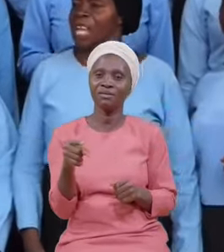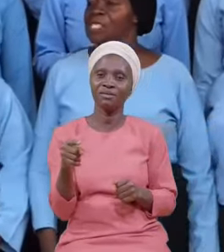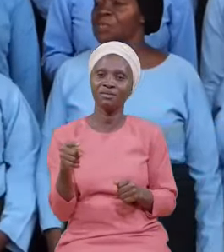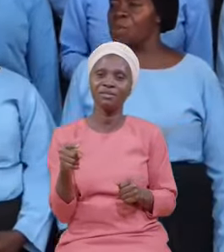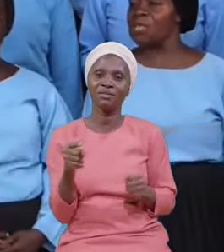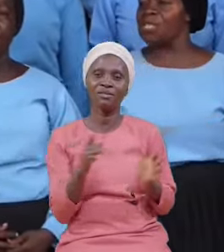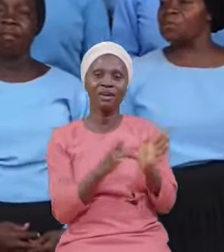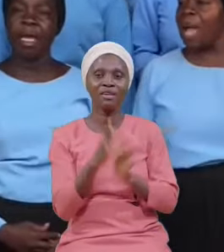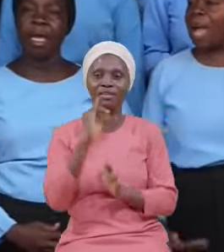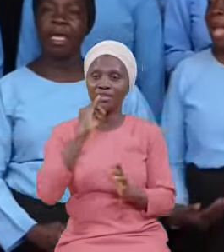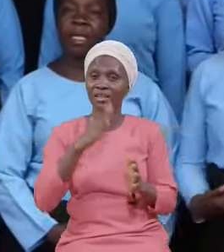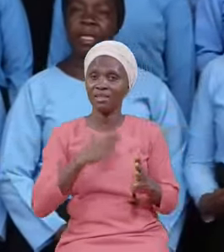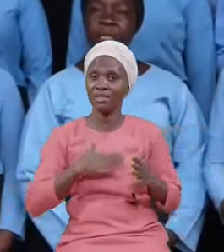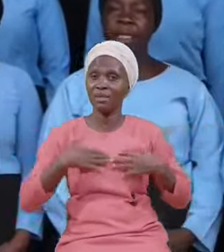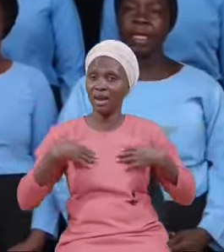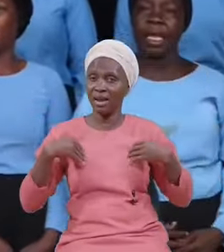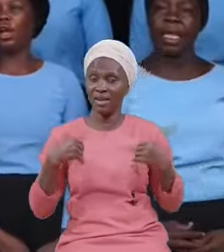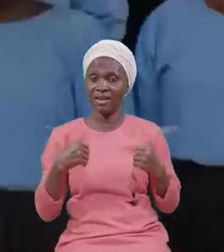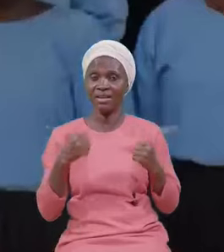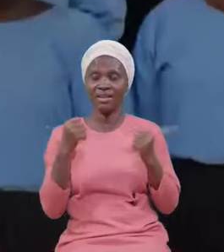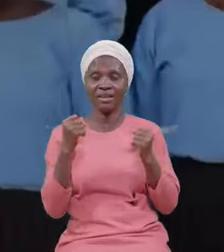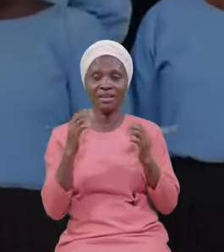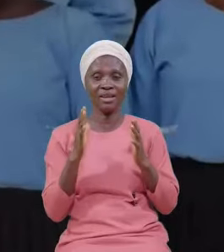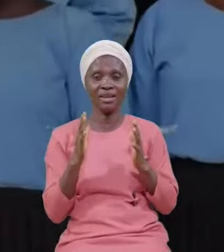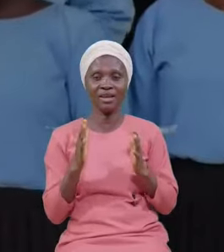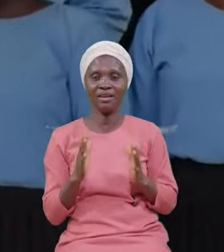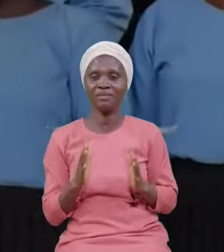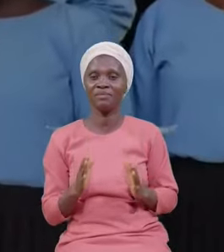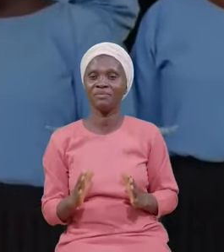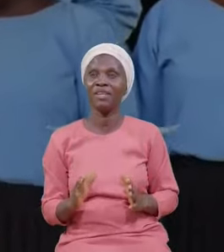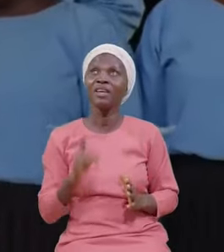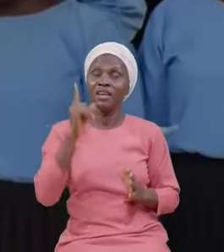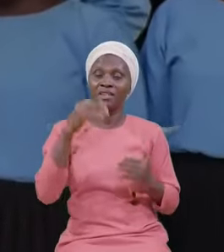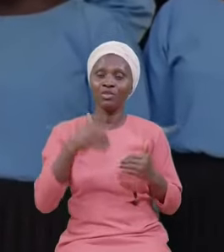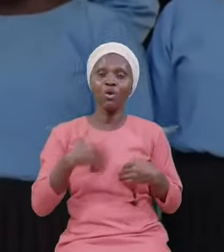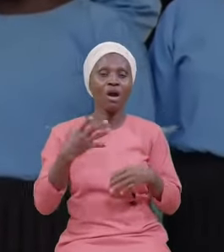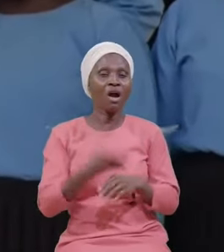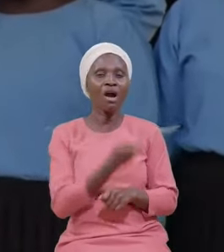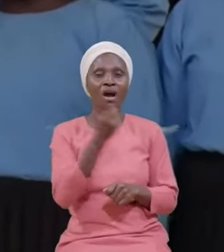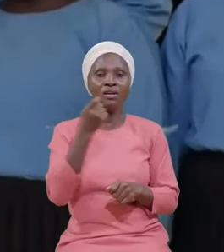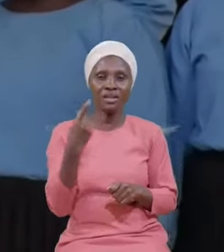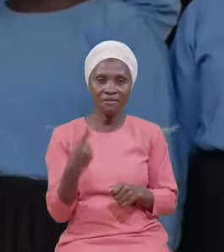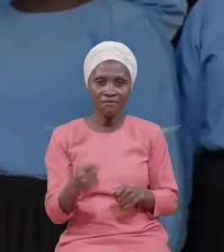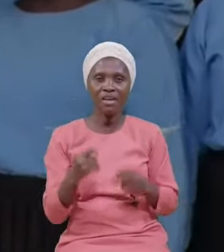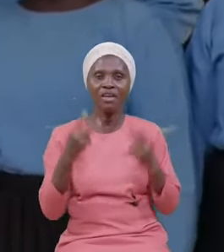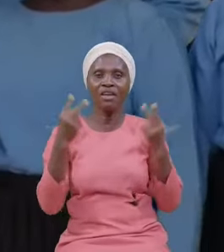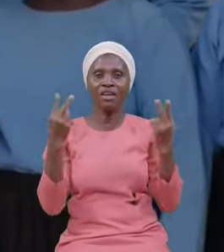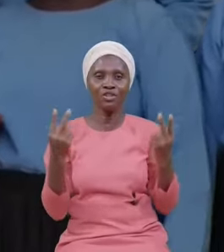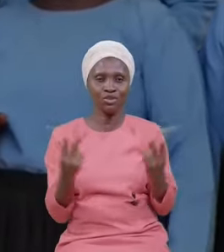Jesus Is My Healer he has won the